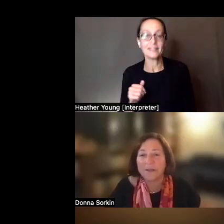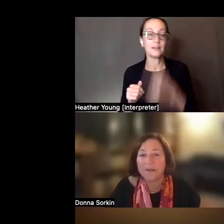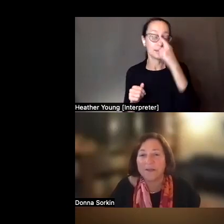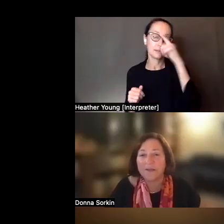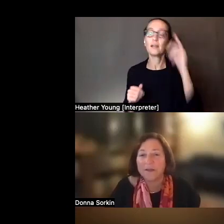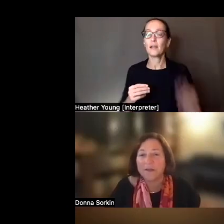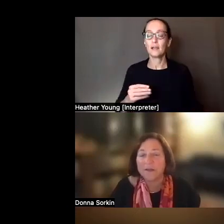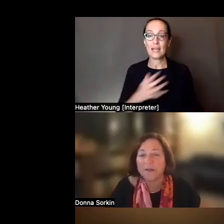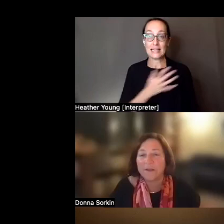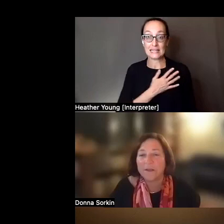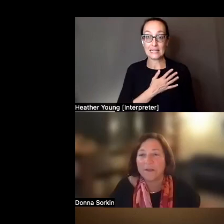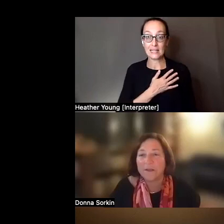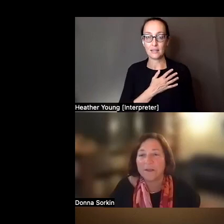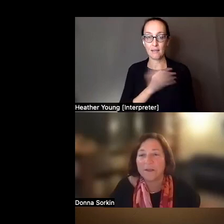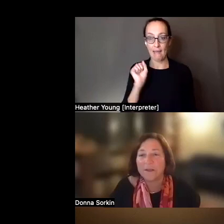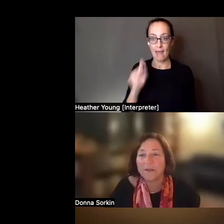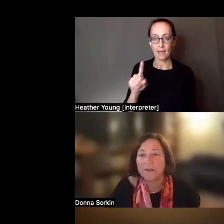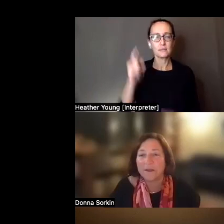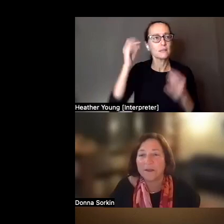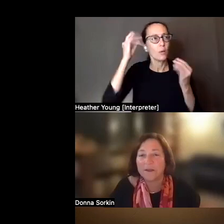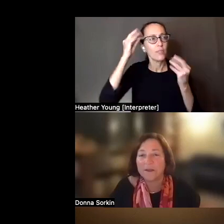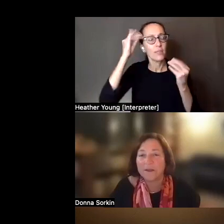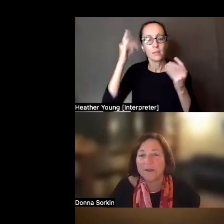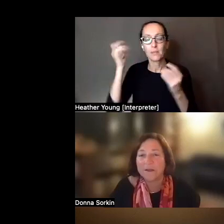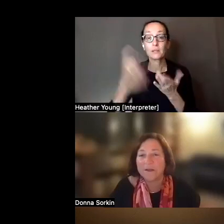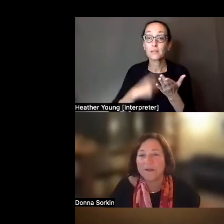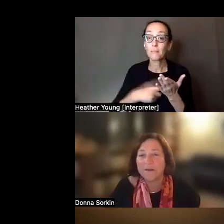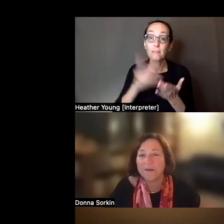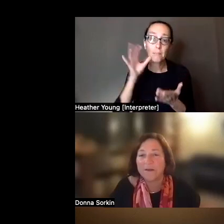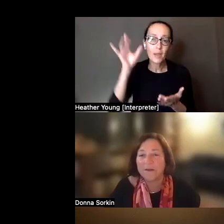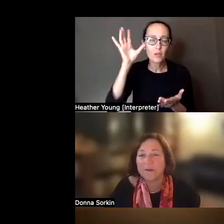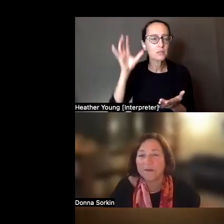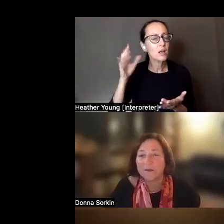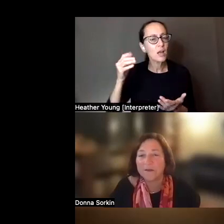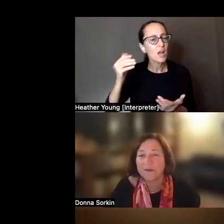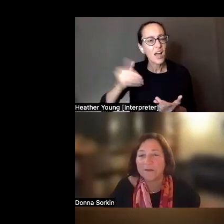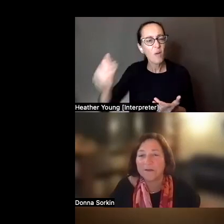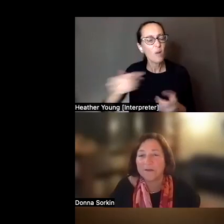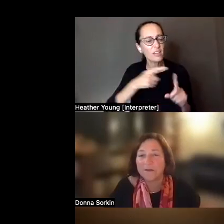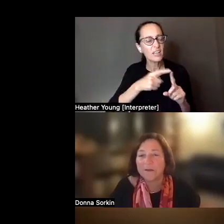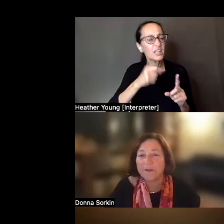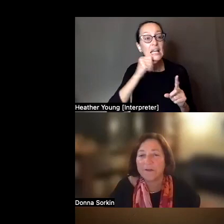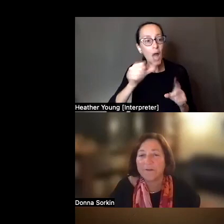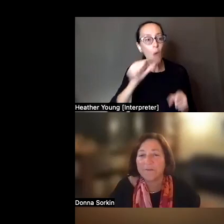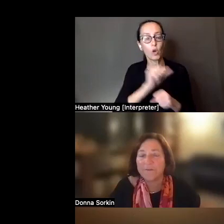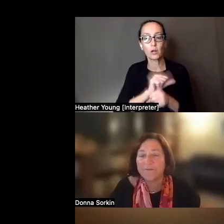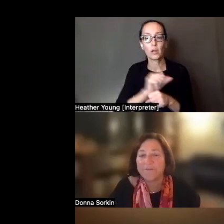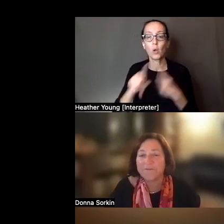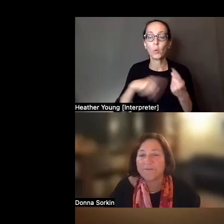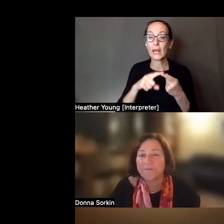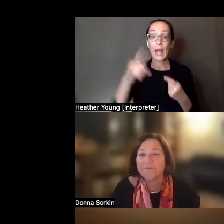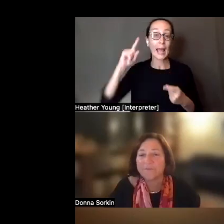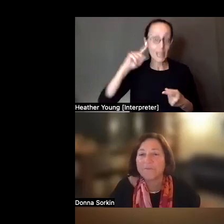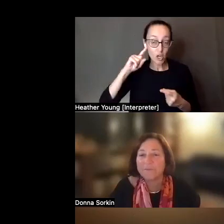of got me thinking, because sometimes parents will talk to us, well, how often does it not work? And so when I hear failure rate, my